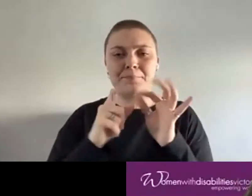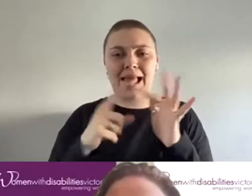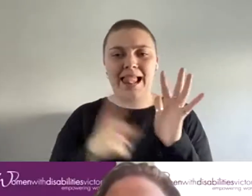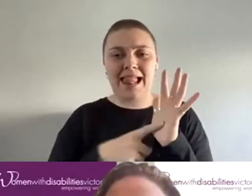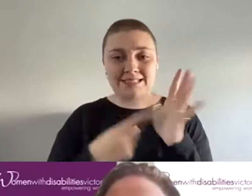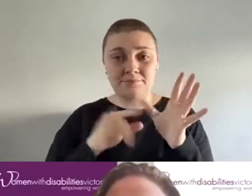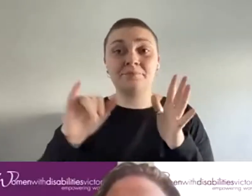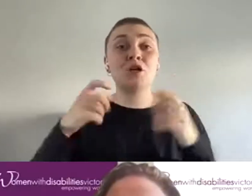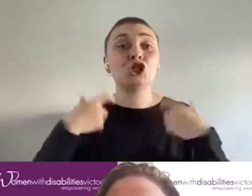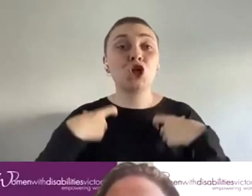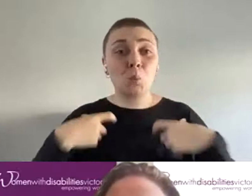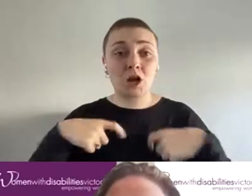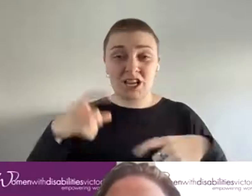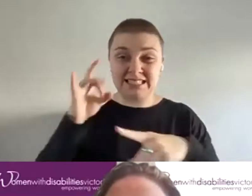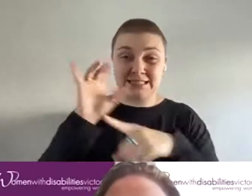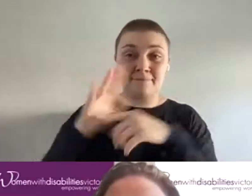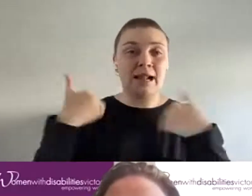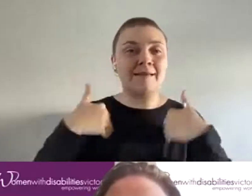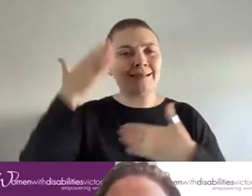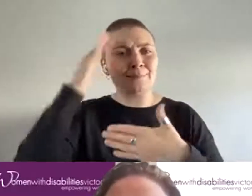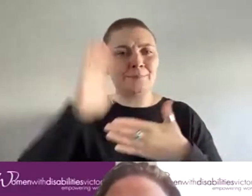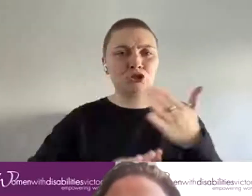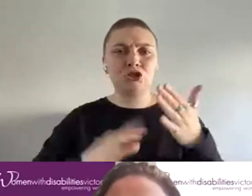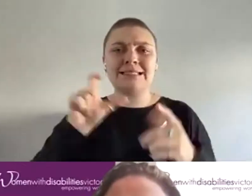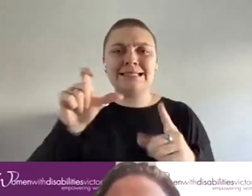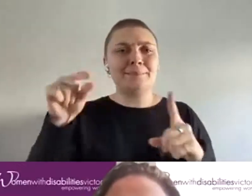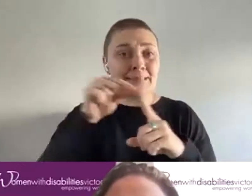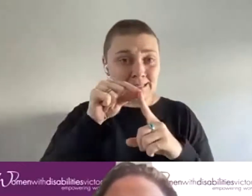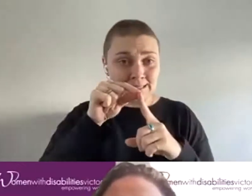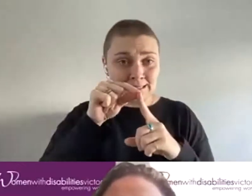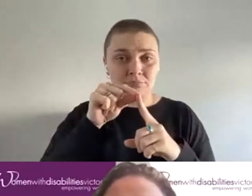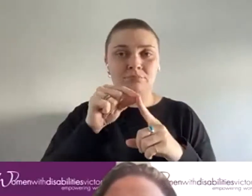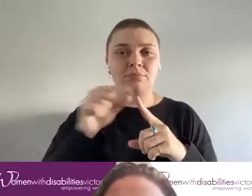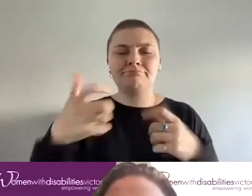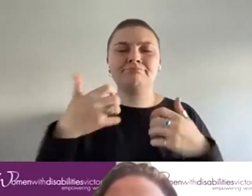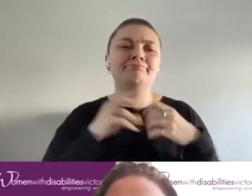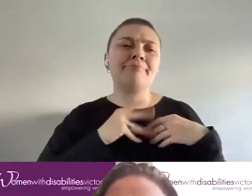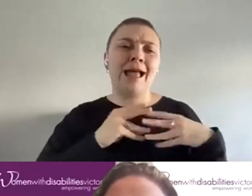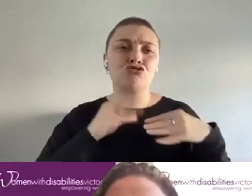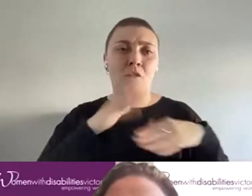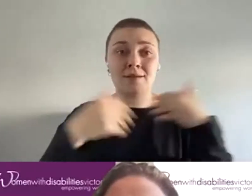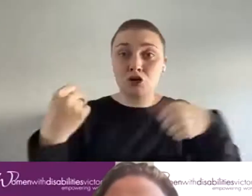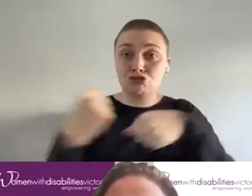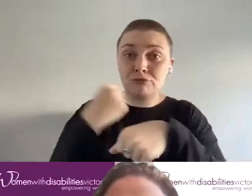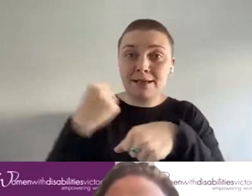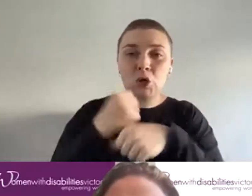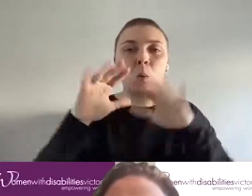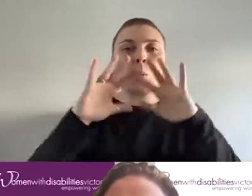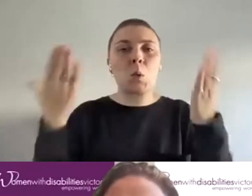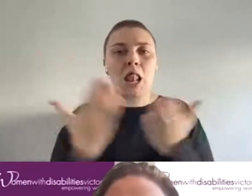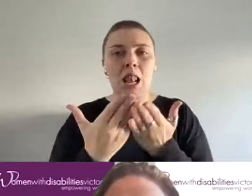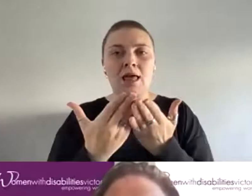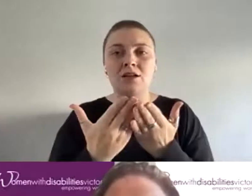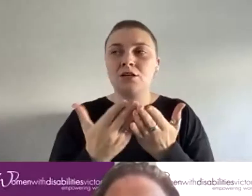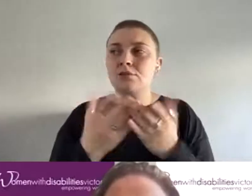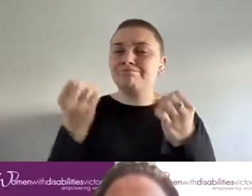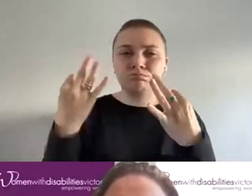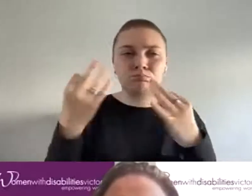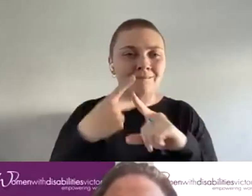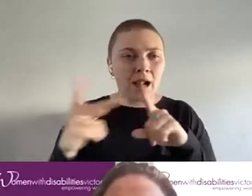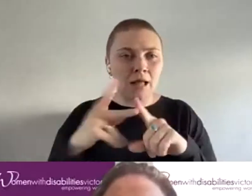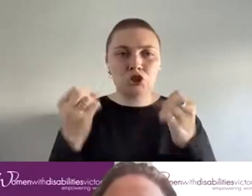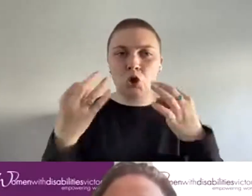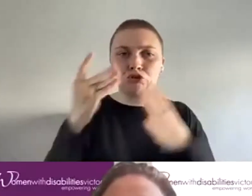social worker with a lived experience of cerebral palsy, who is passionate about creating a world free from violence and discrimination for women